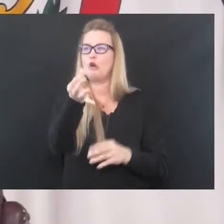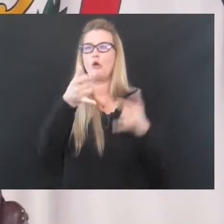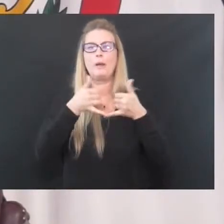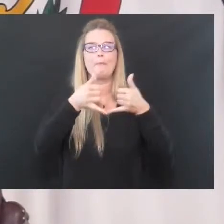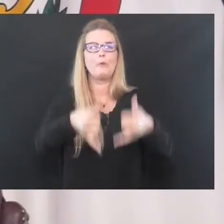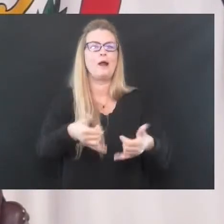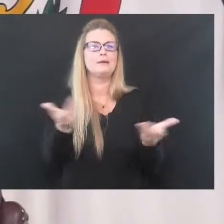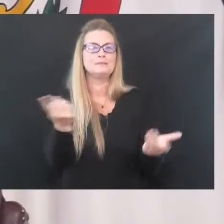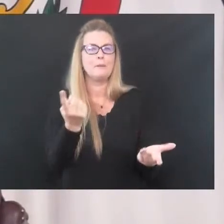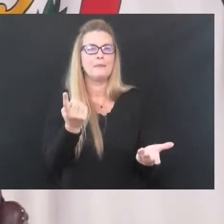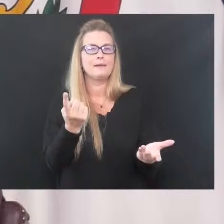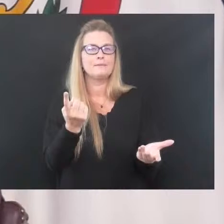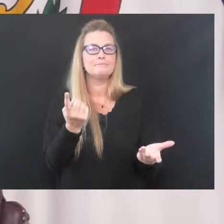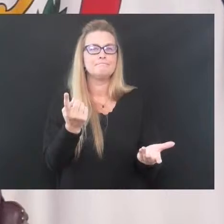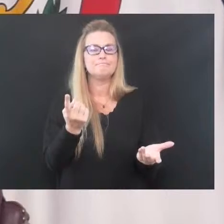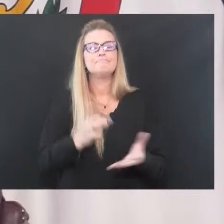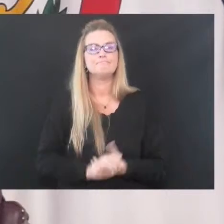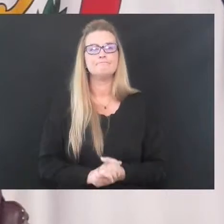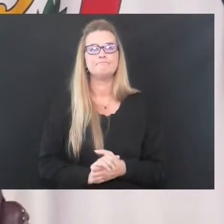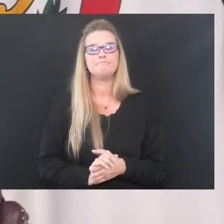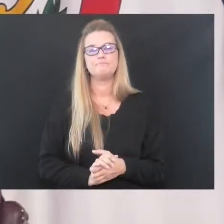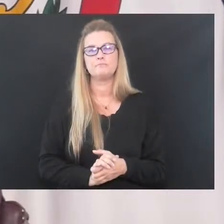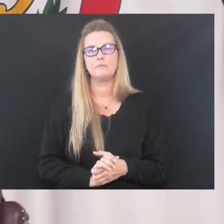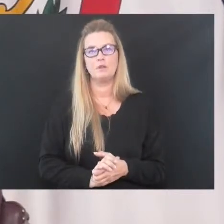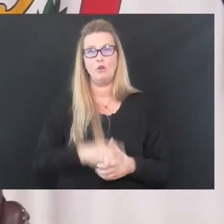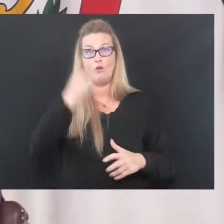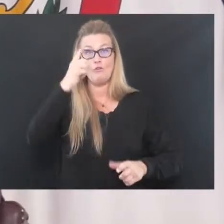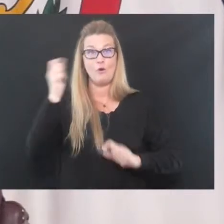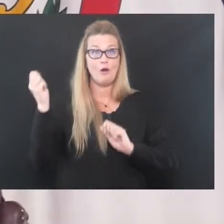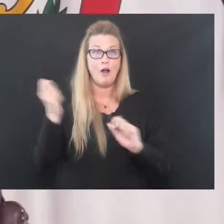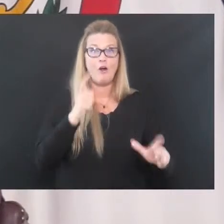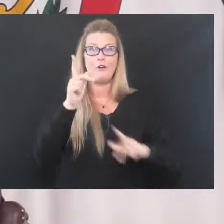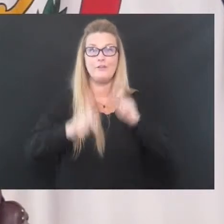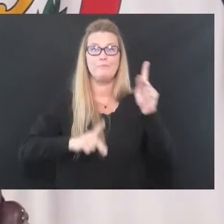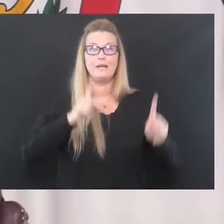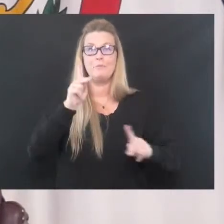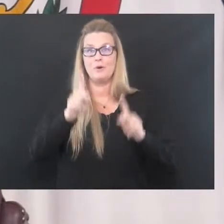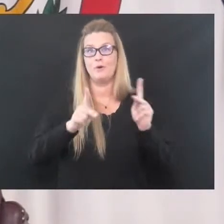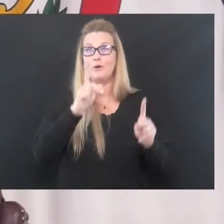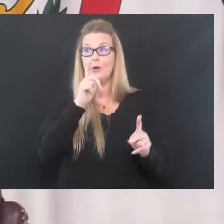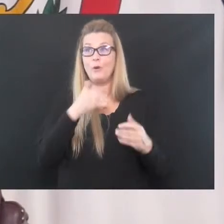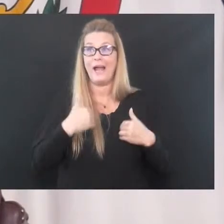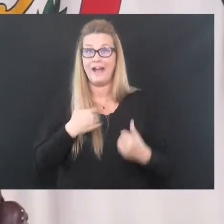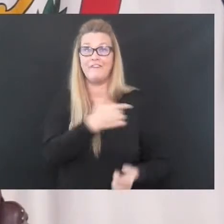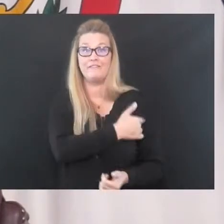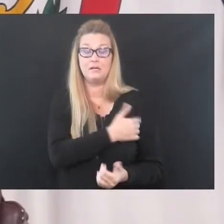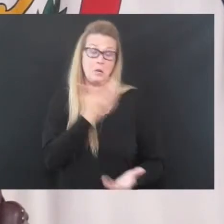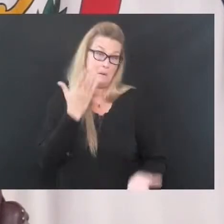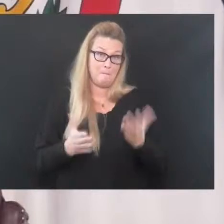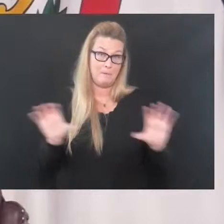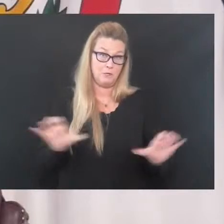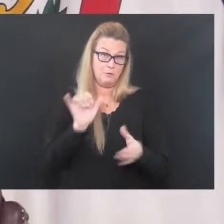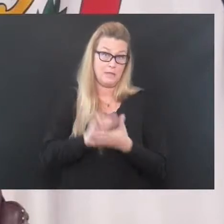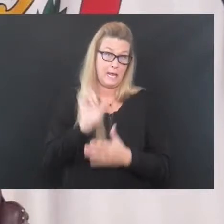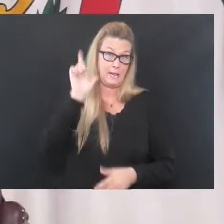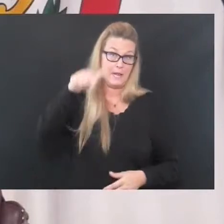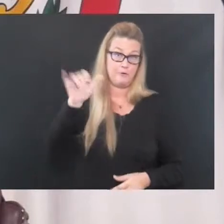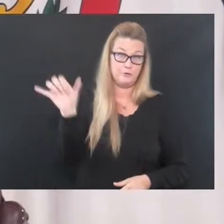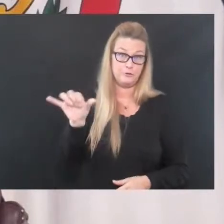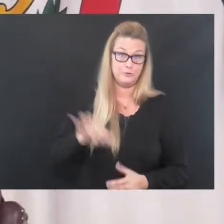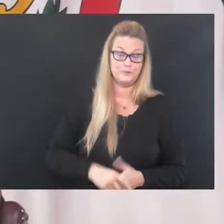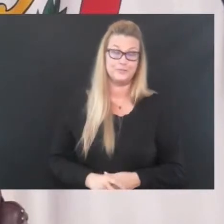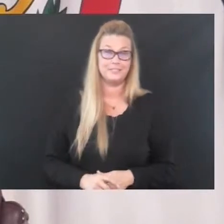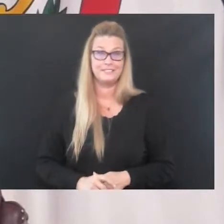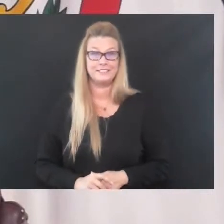grand prize, whatever it may be, to all those that are vaccinated. We may very well do that as well.